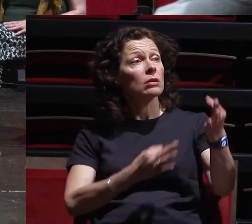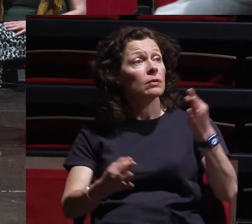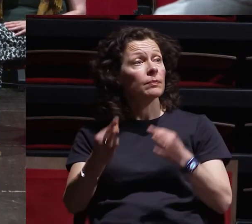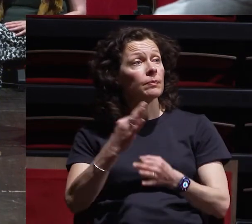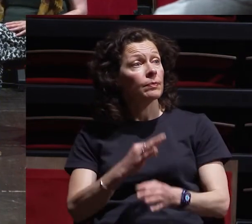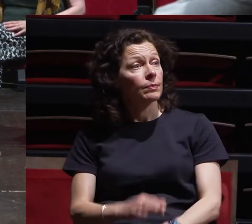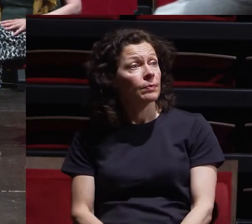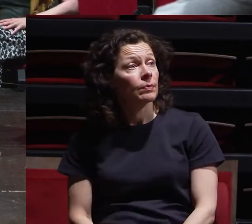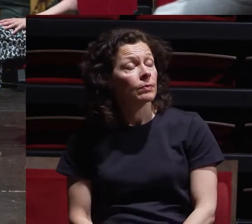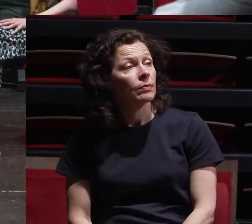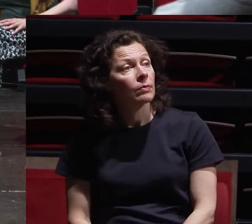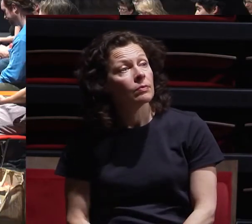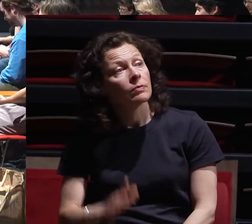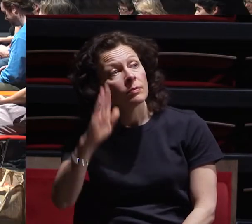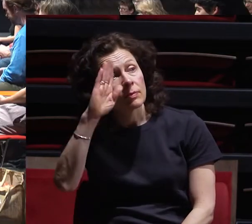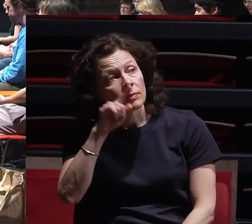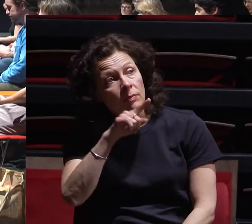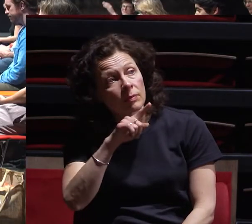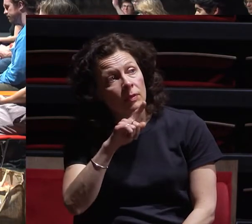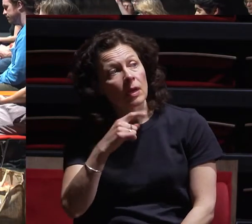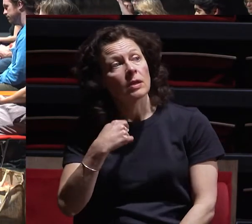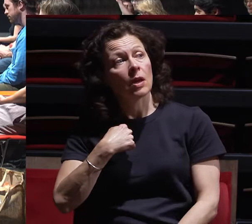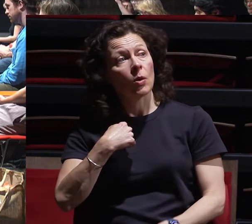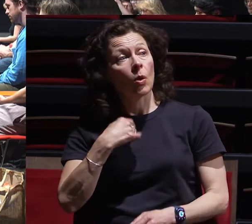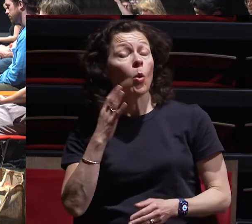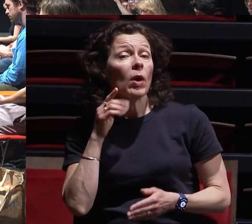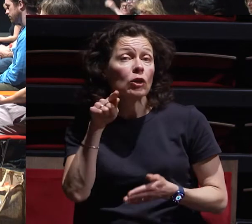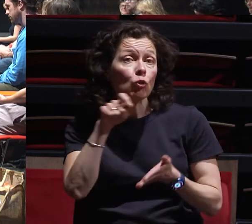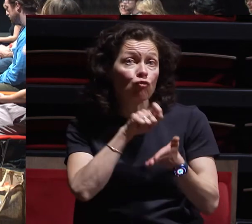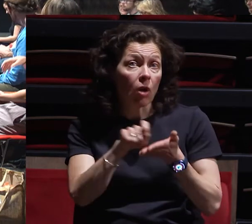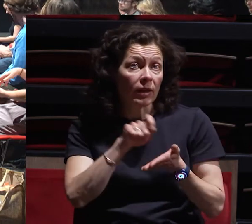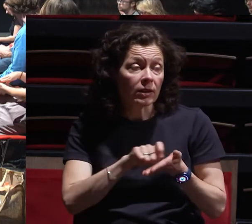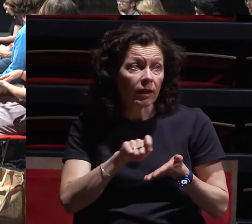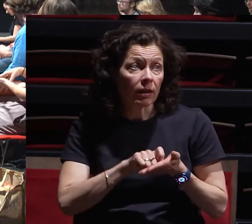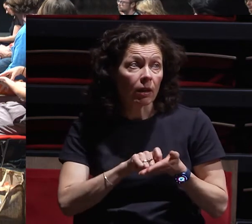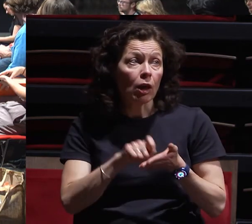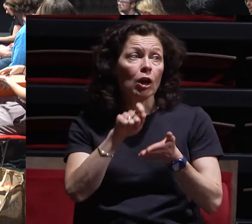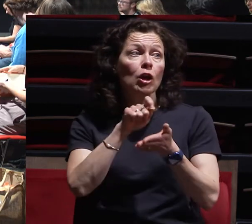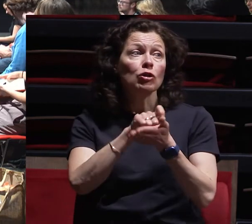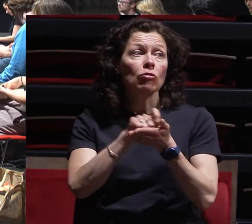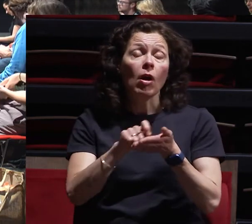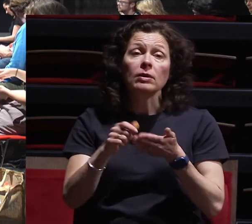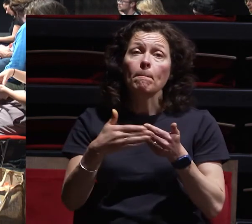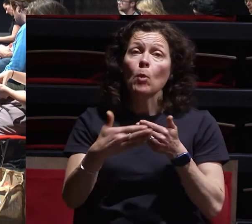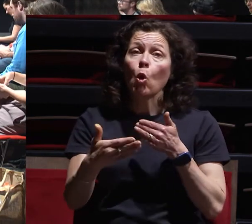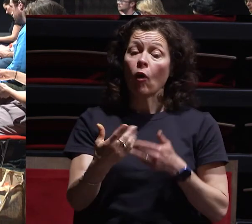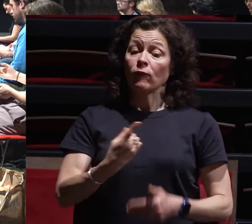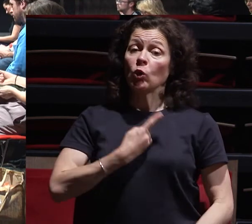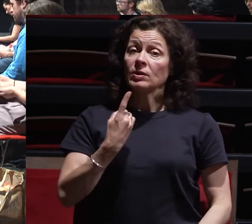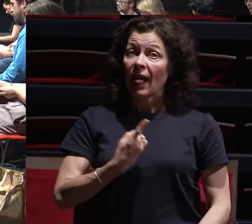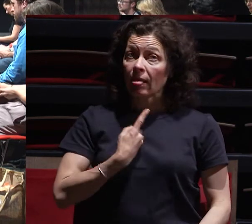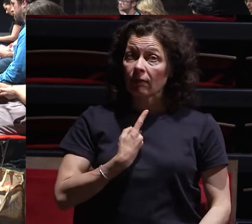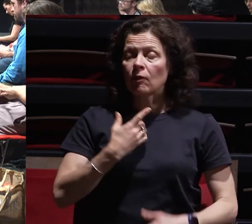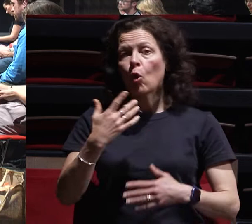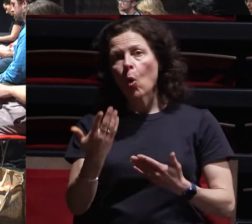Has anyone got any questions for us? When you're writing, do you find that you write more